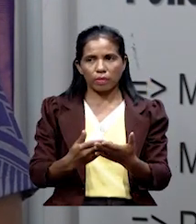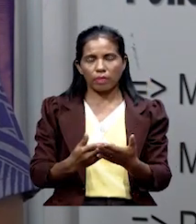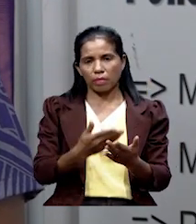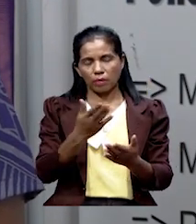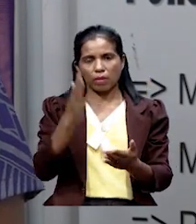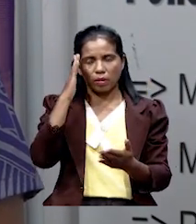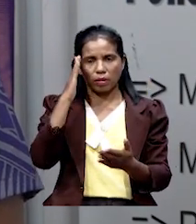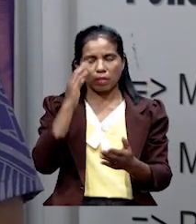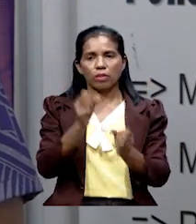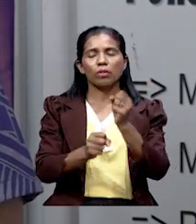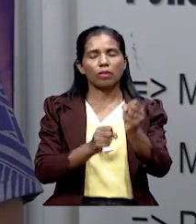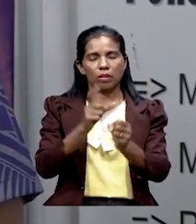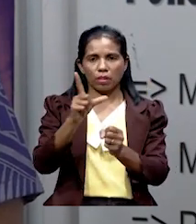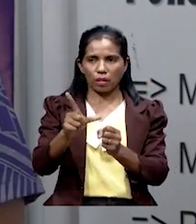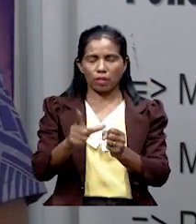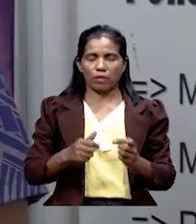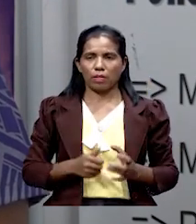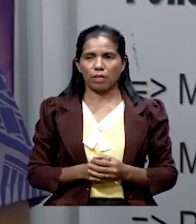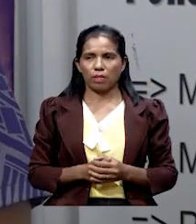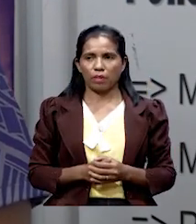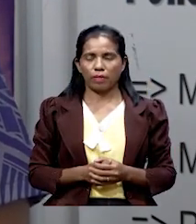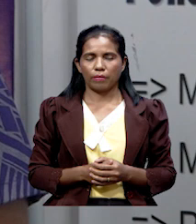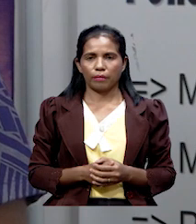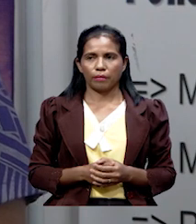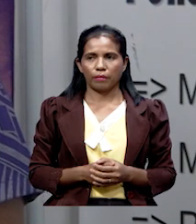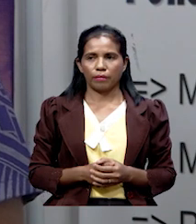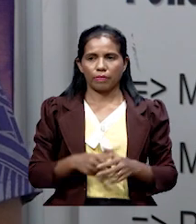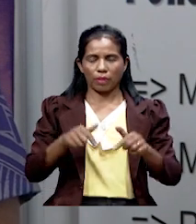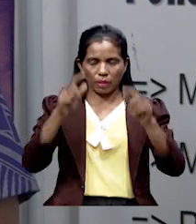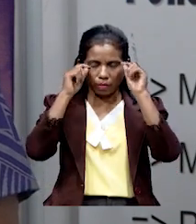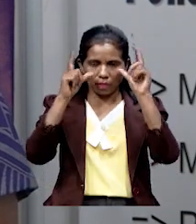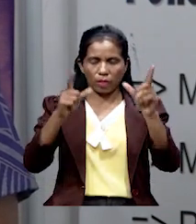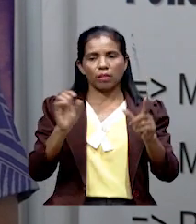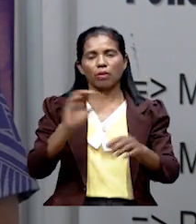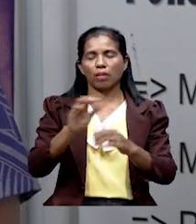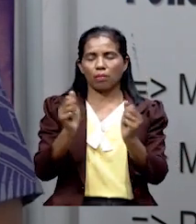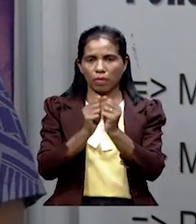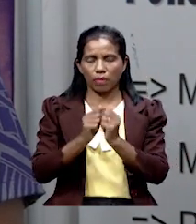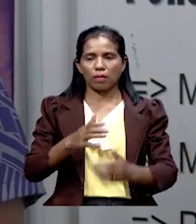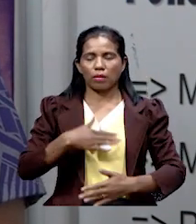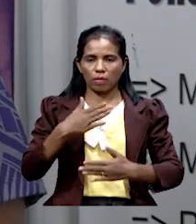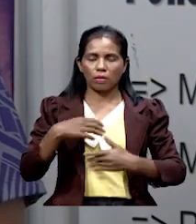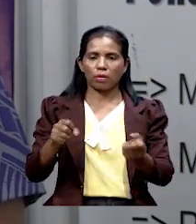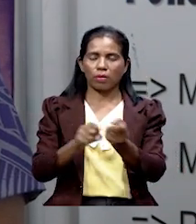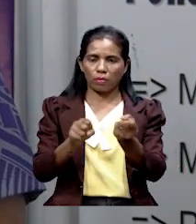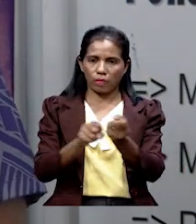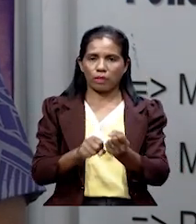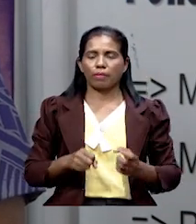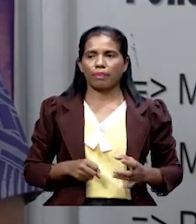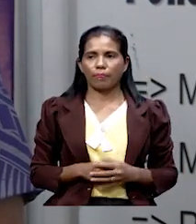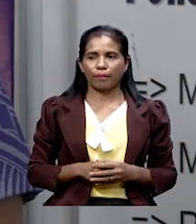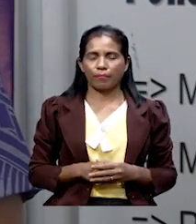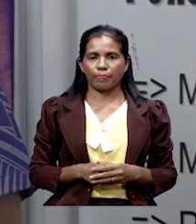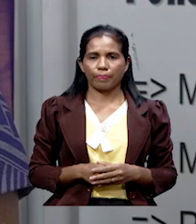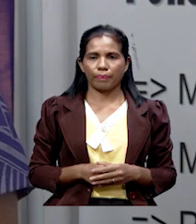social living, Federal Insurance Timor would be happy to support those kind of events to